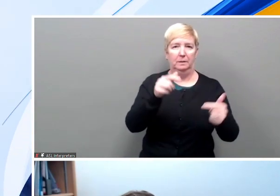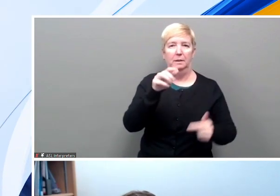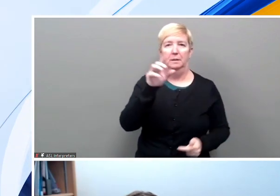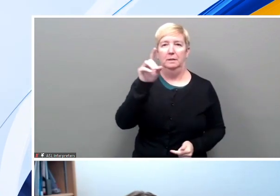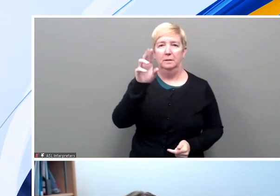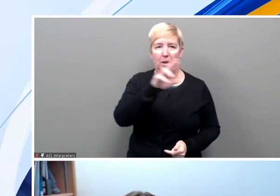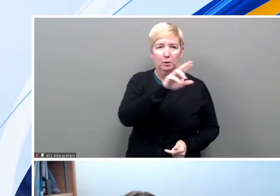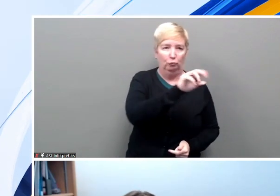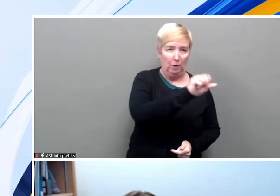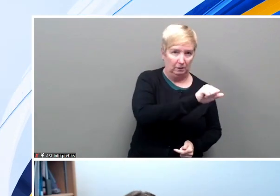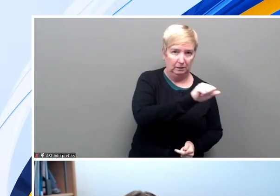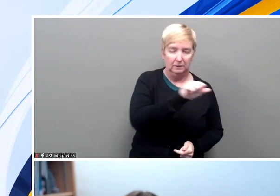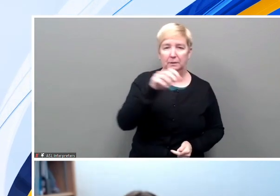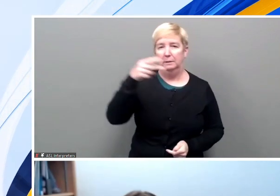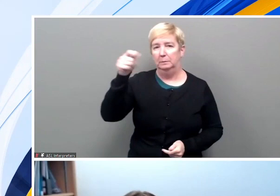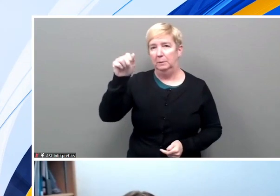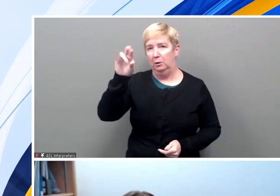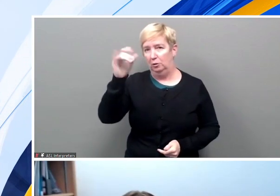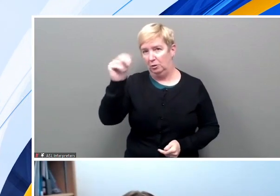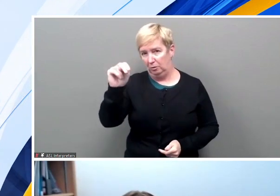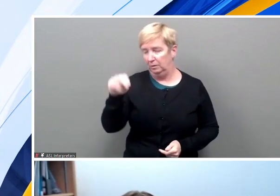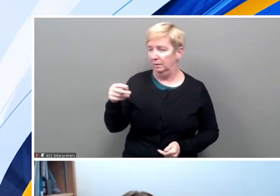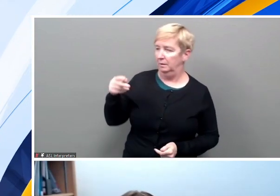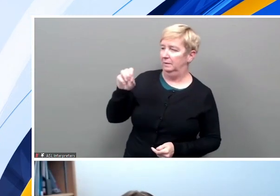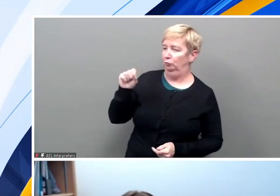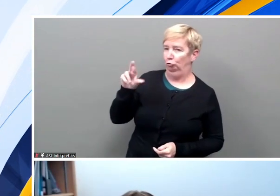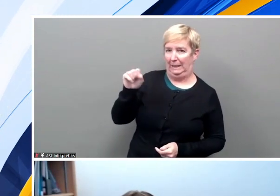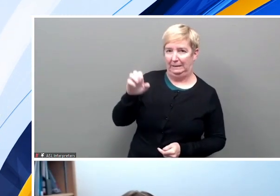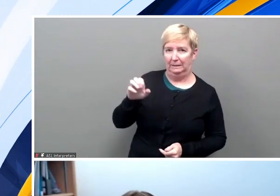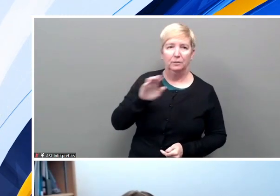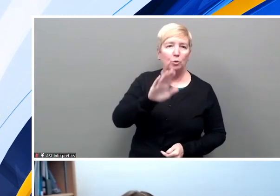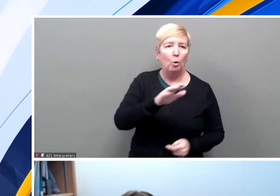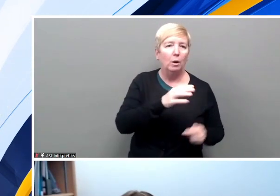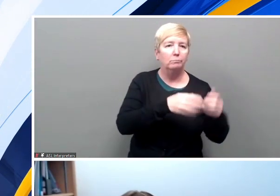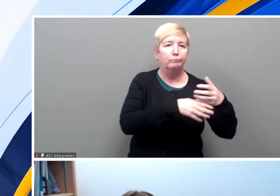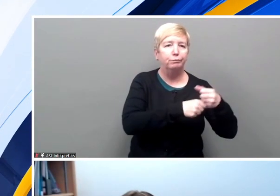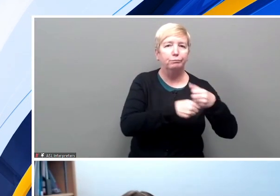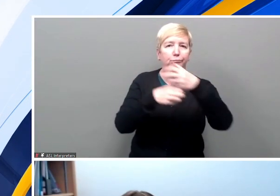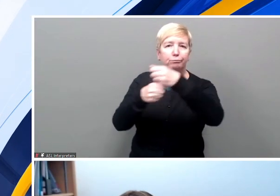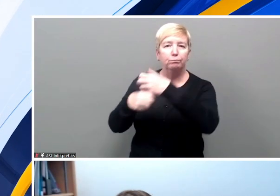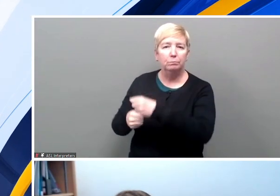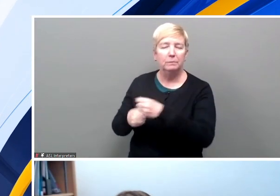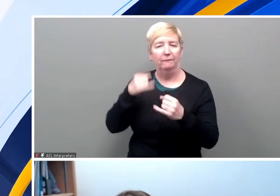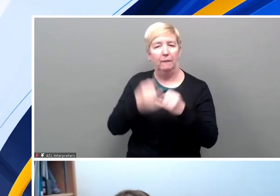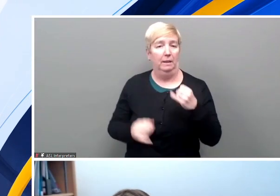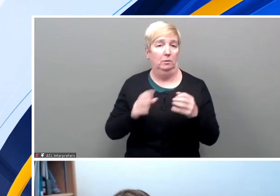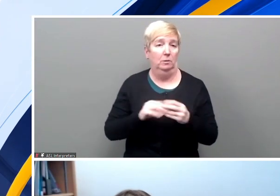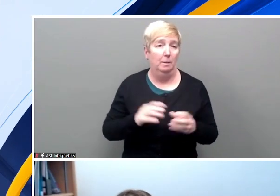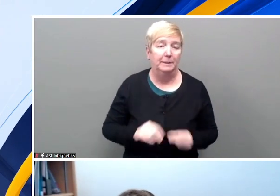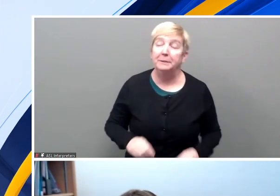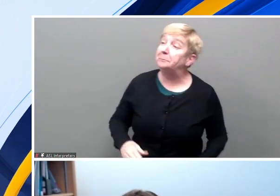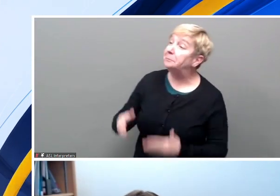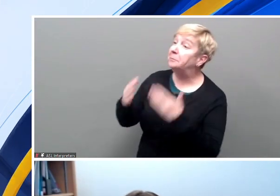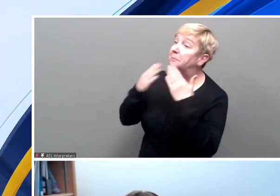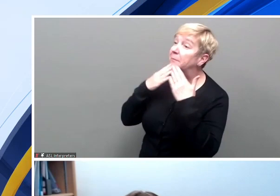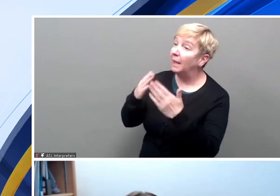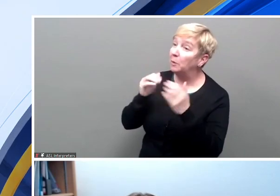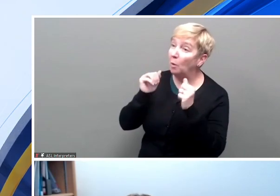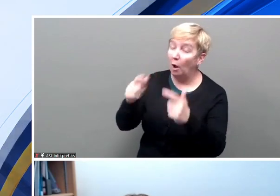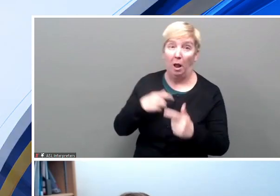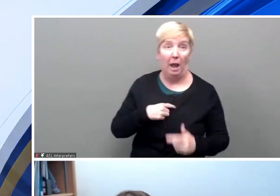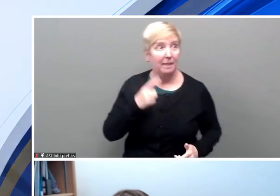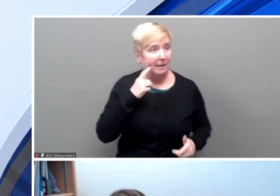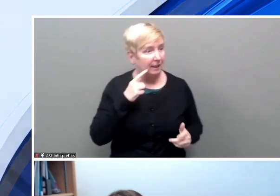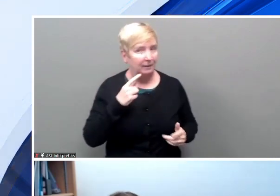Patajon, then Dr. Scrace in that order for some final remarks. No, thank you, everybody. I think the questions were